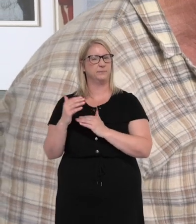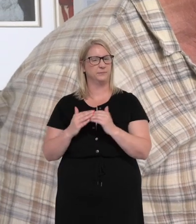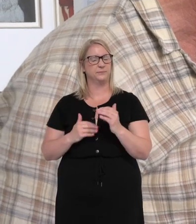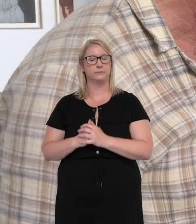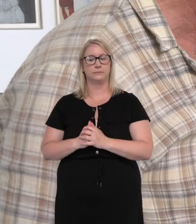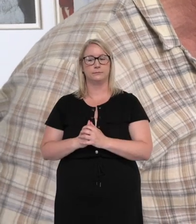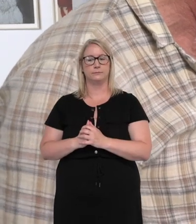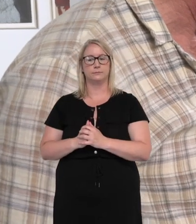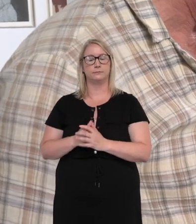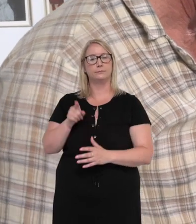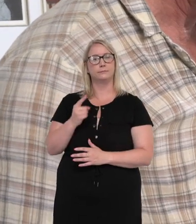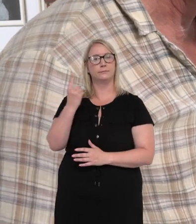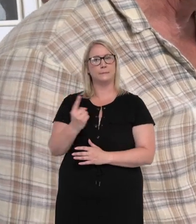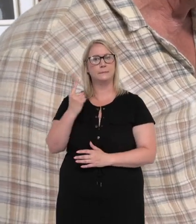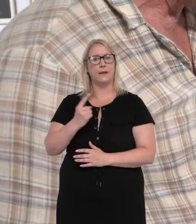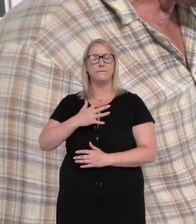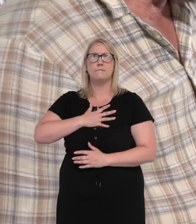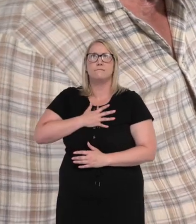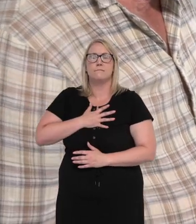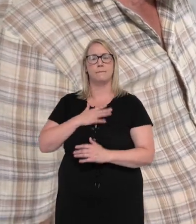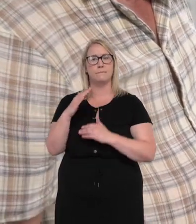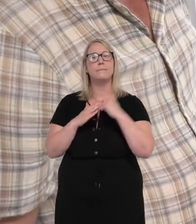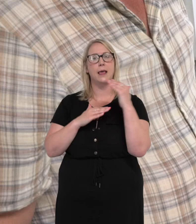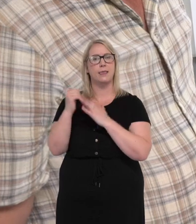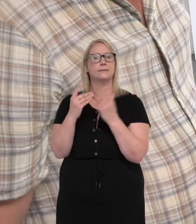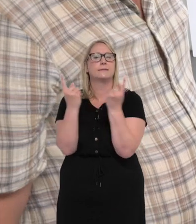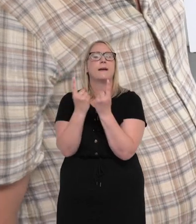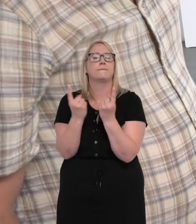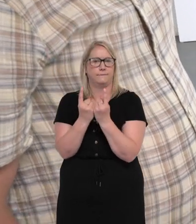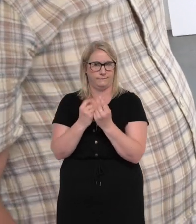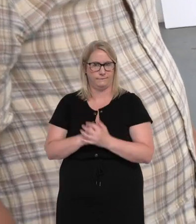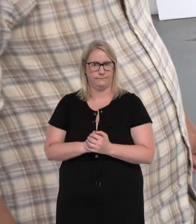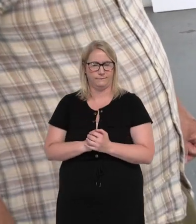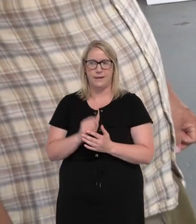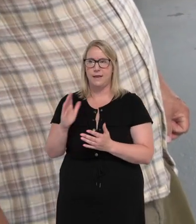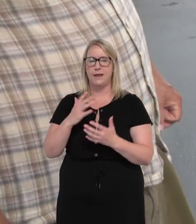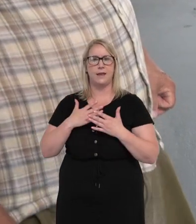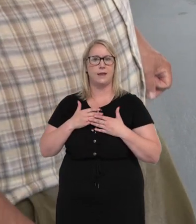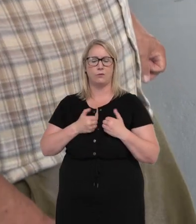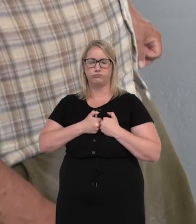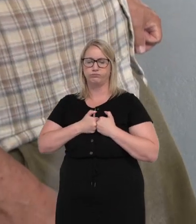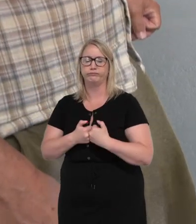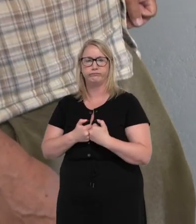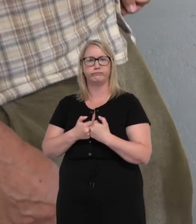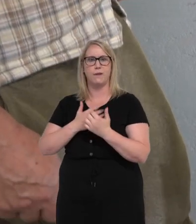He's someone who wants to build stuff, and he's passionate about it.